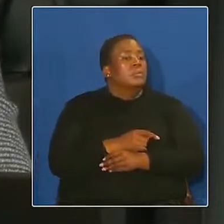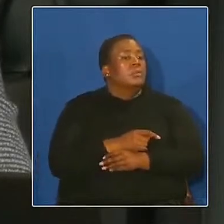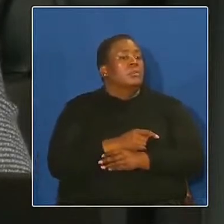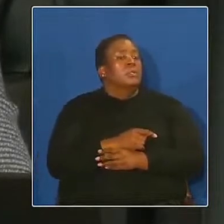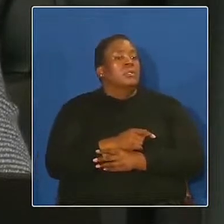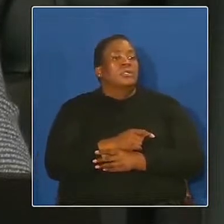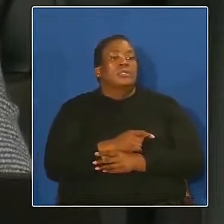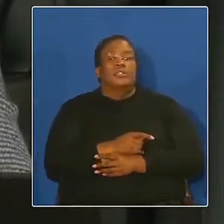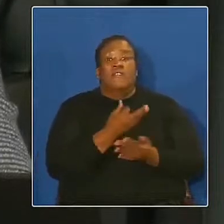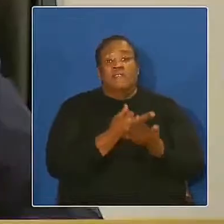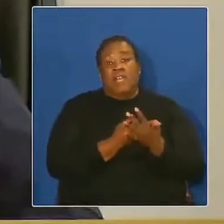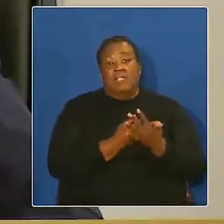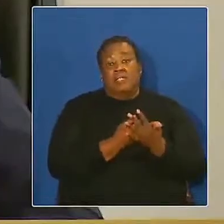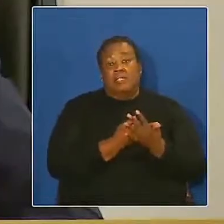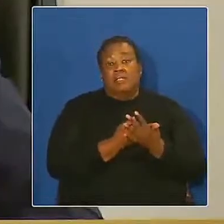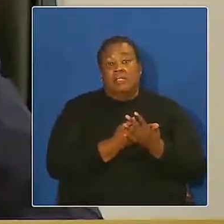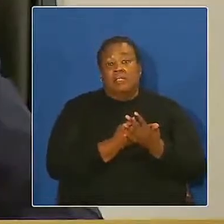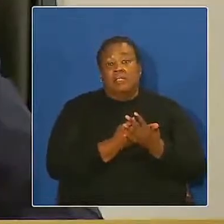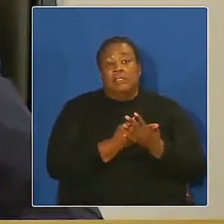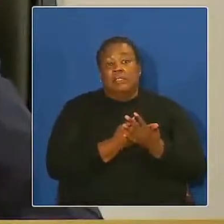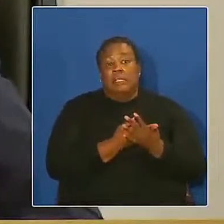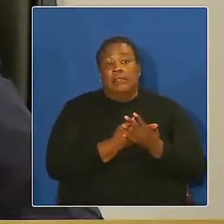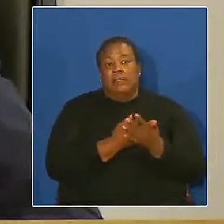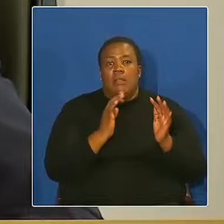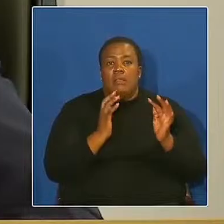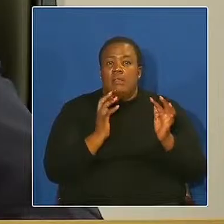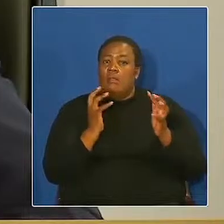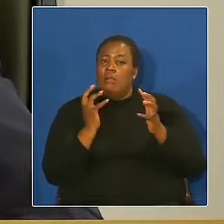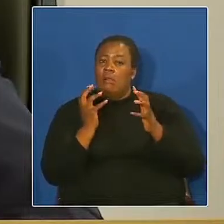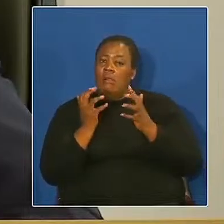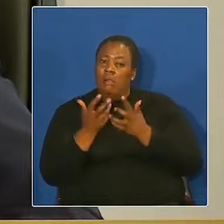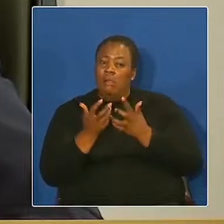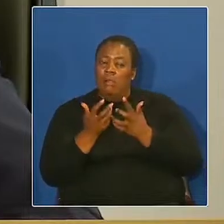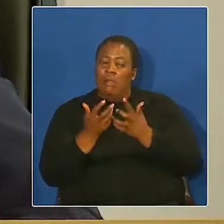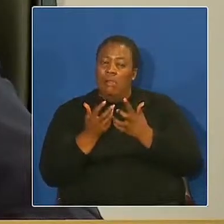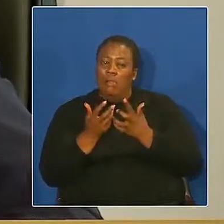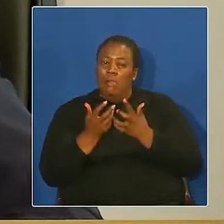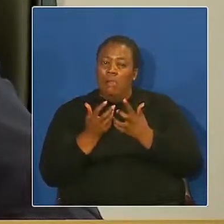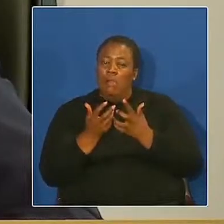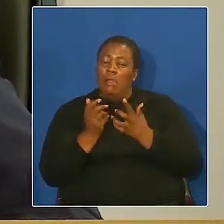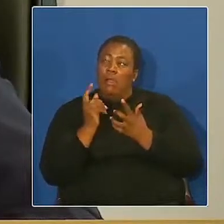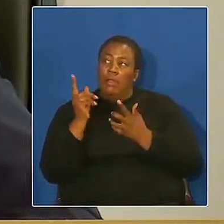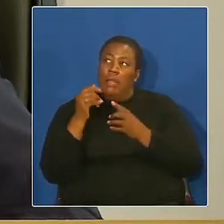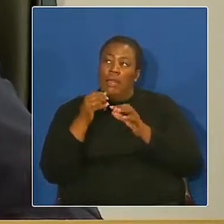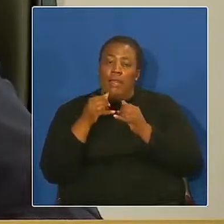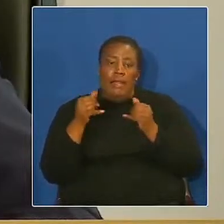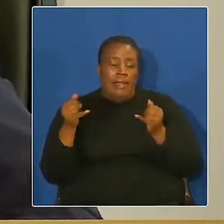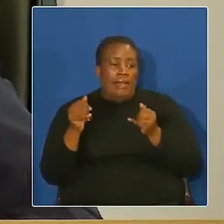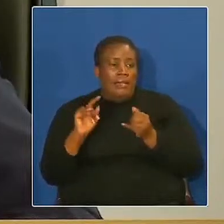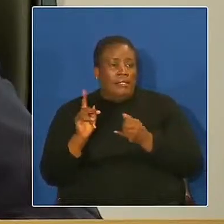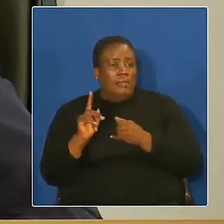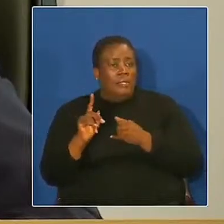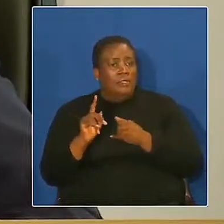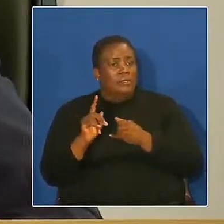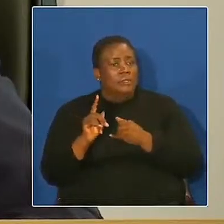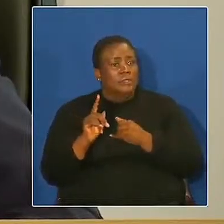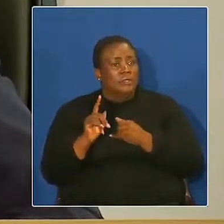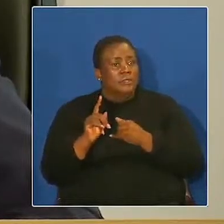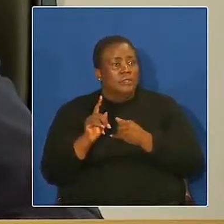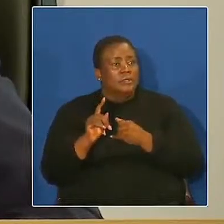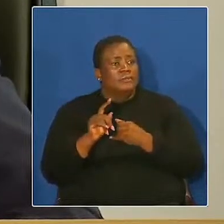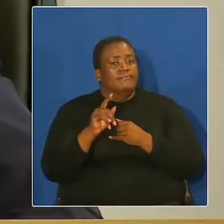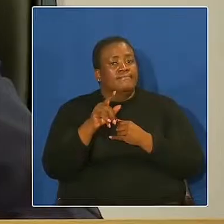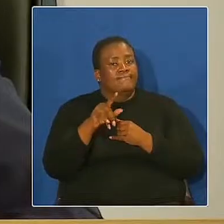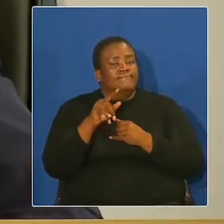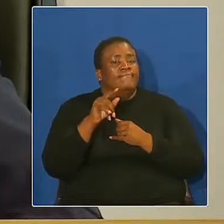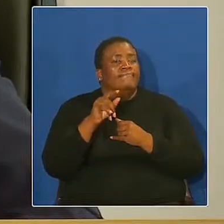The only fact that can come closer to that line is the